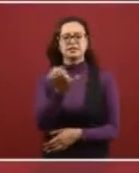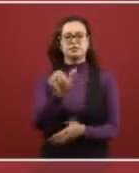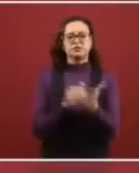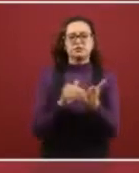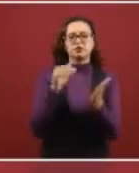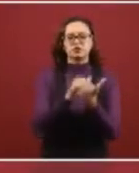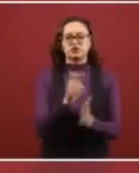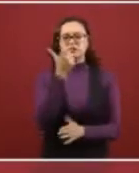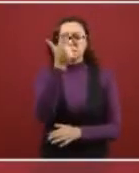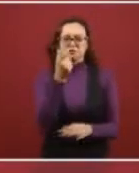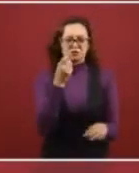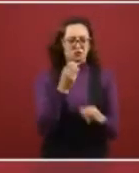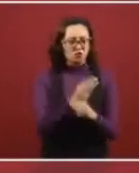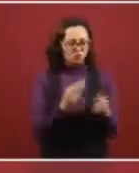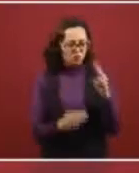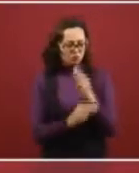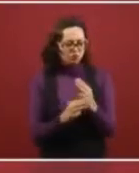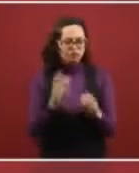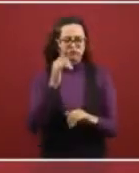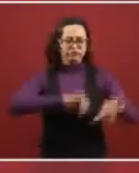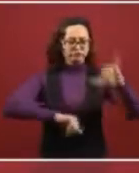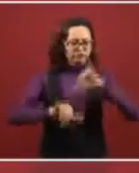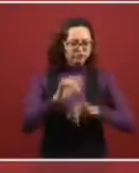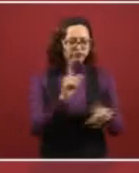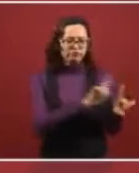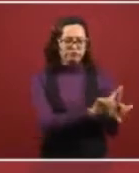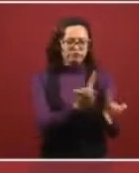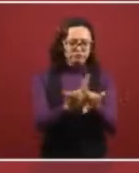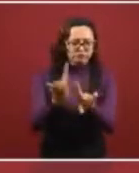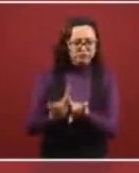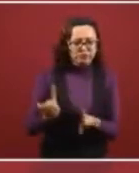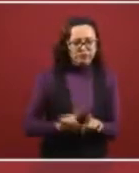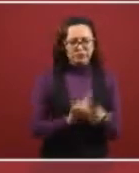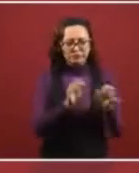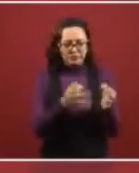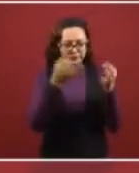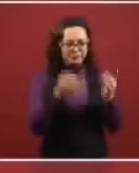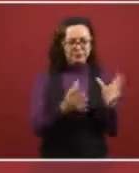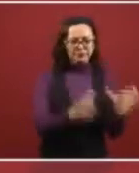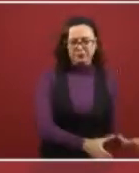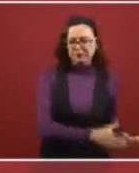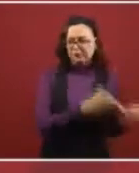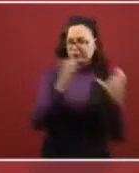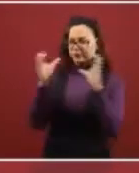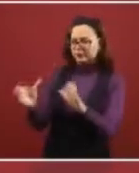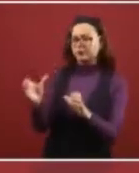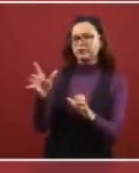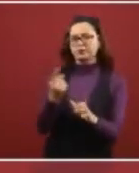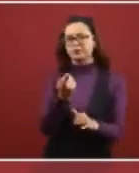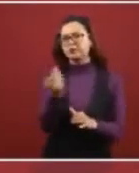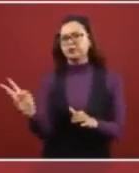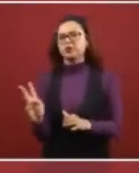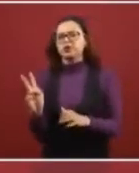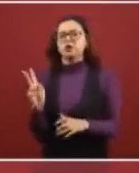los million pesos to deliver fertilizers. Más de 200,000 more